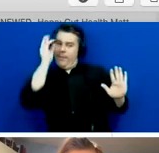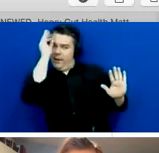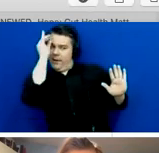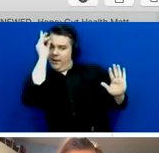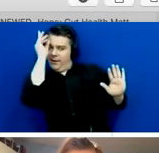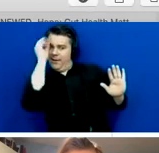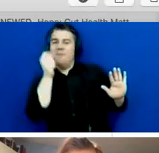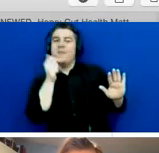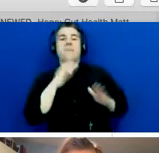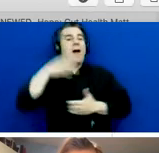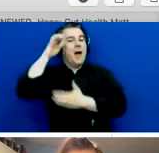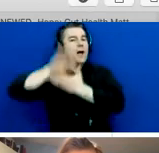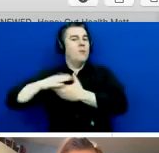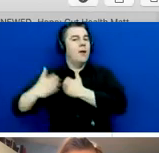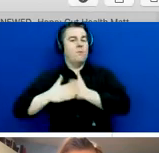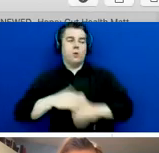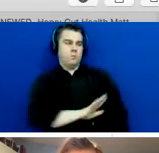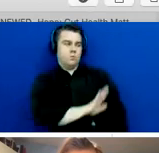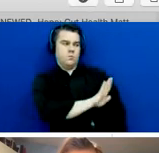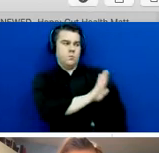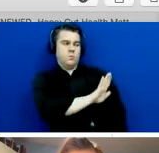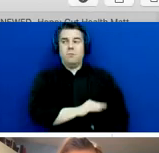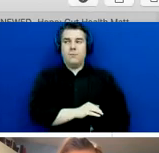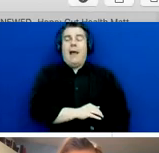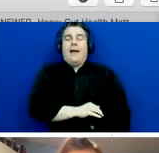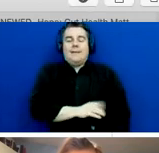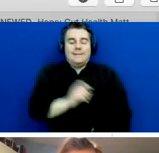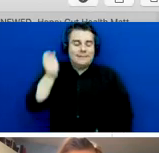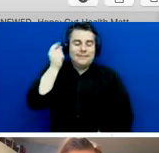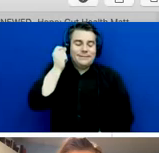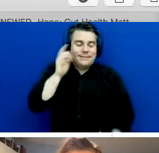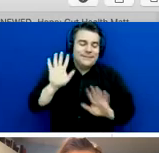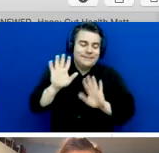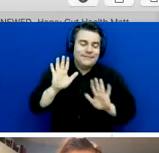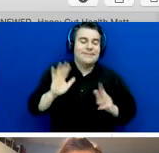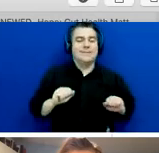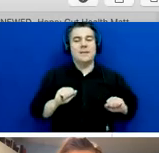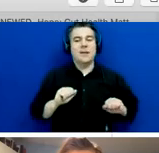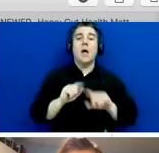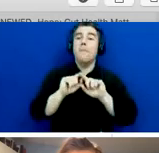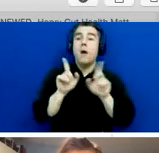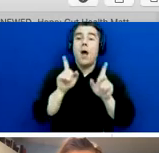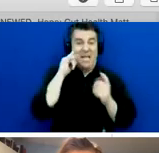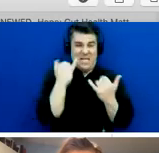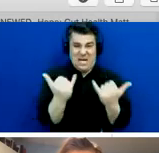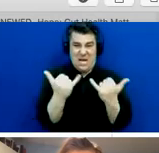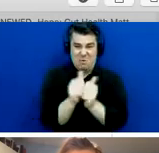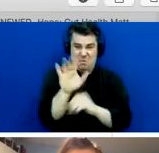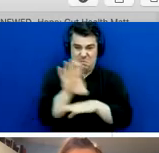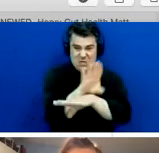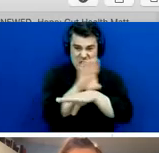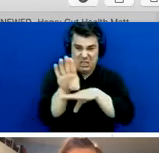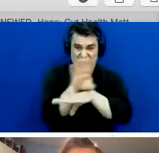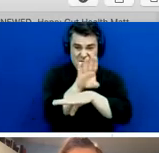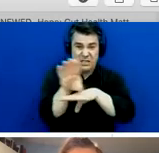my husband is for in my life. Let's think about this. But I think now with our business is